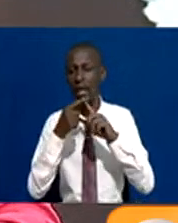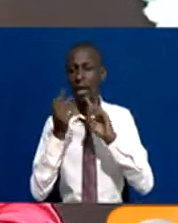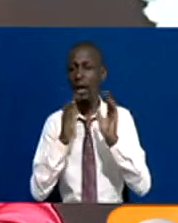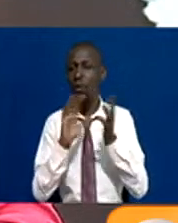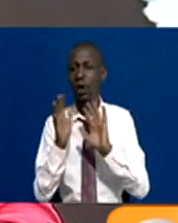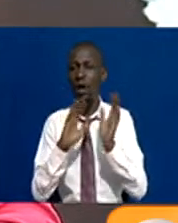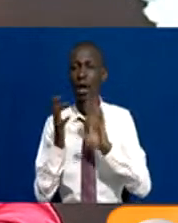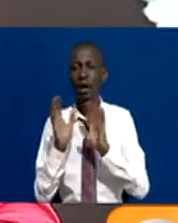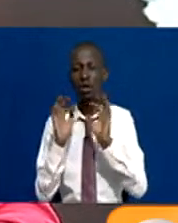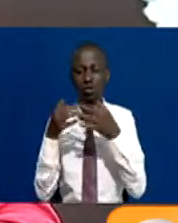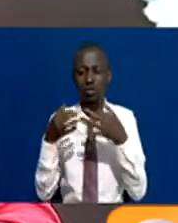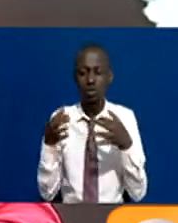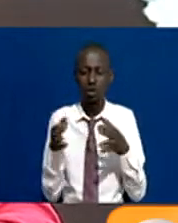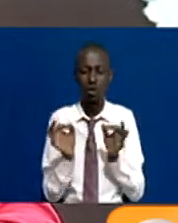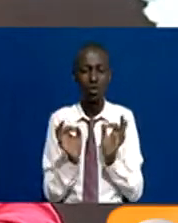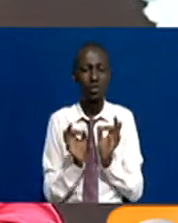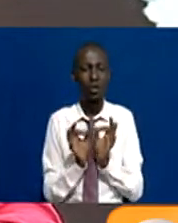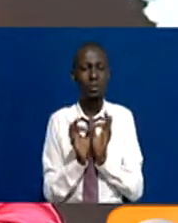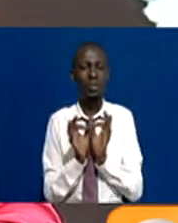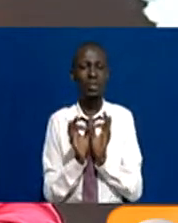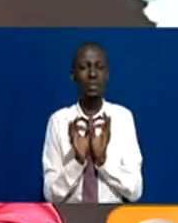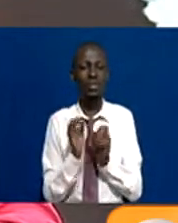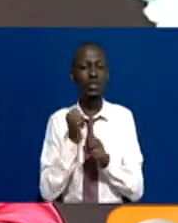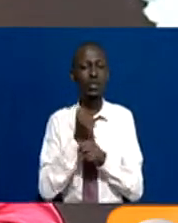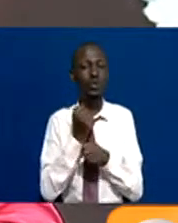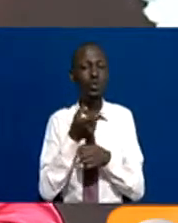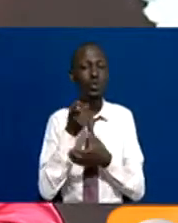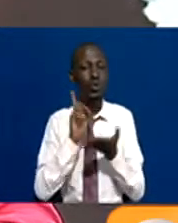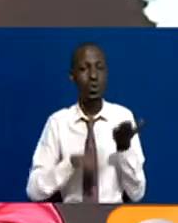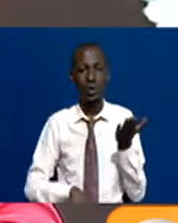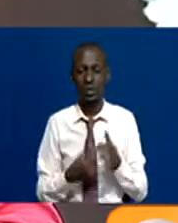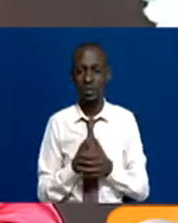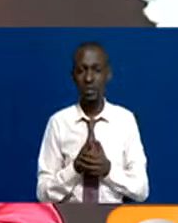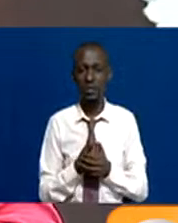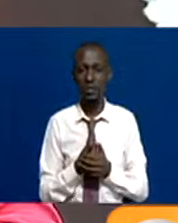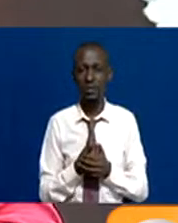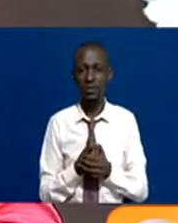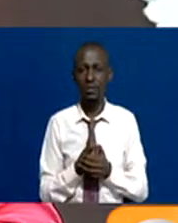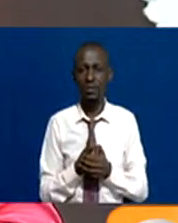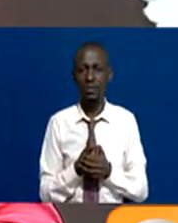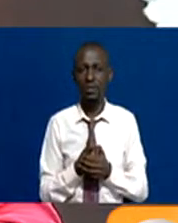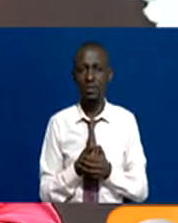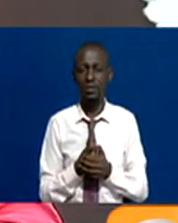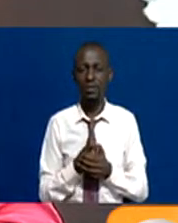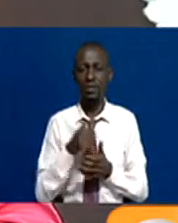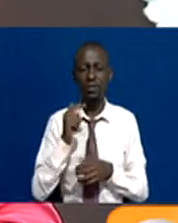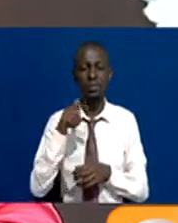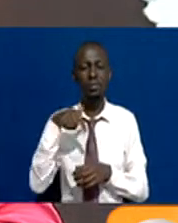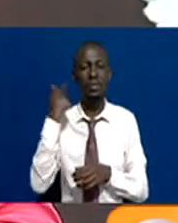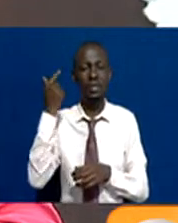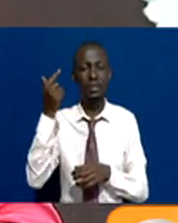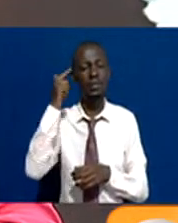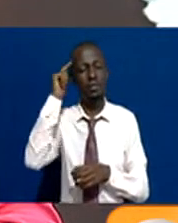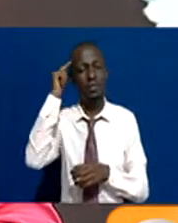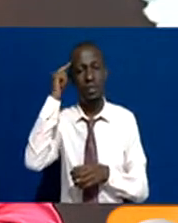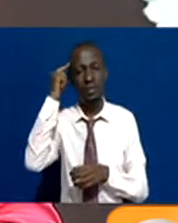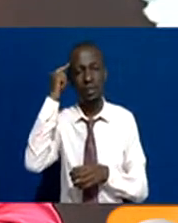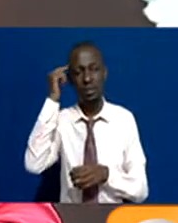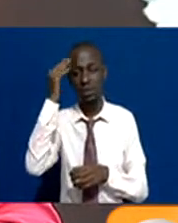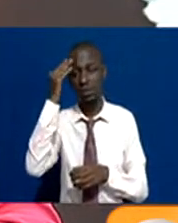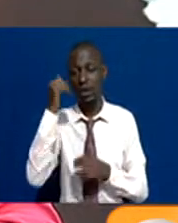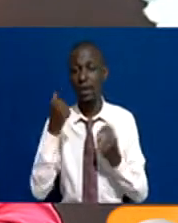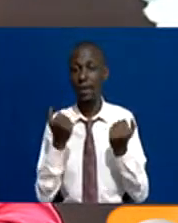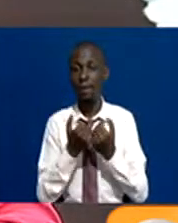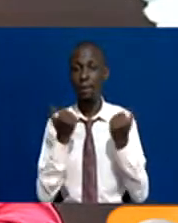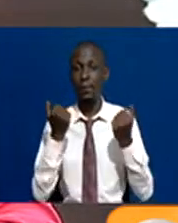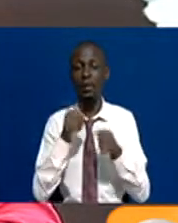as a family, how are we going to deal with that? And for me, that is one brave woman. And there are